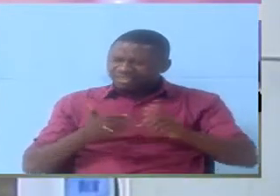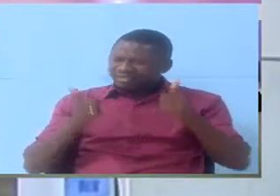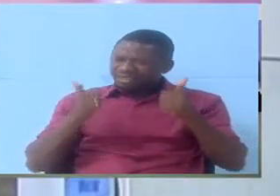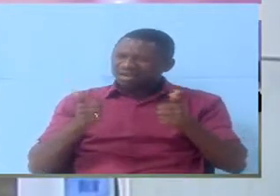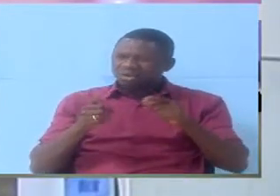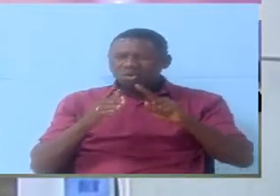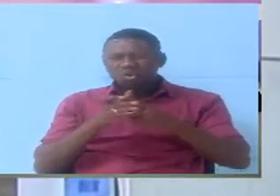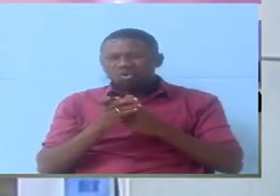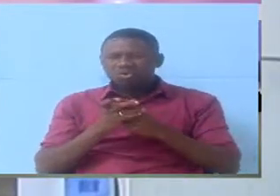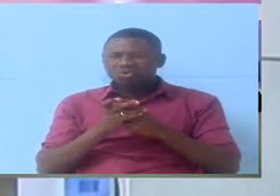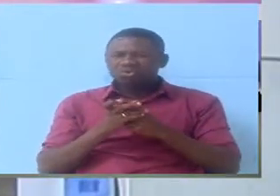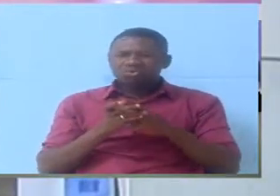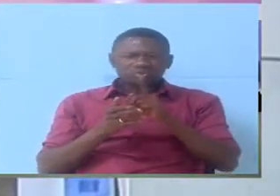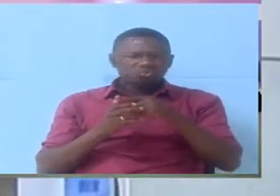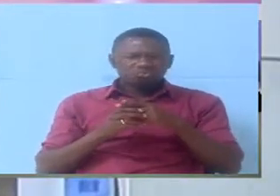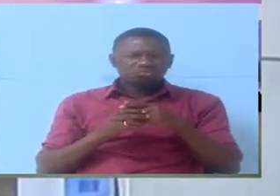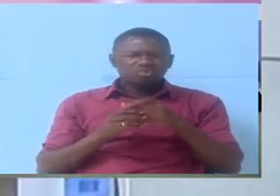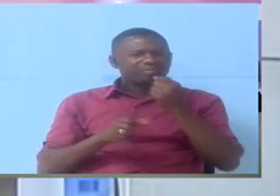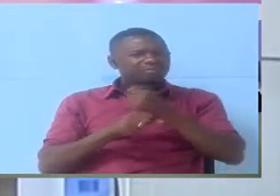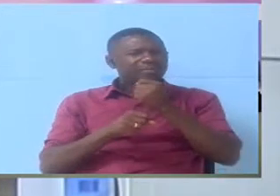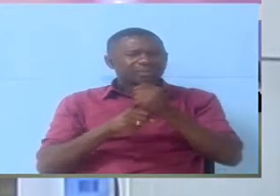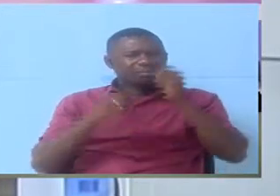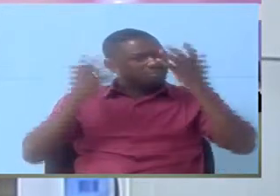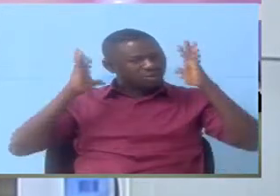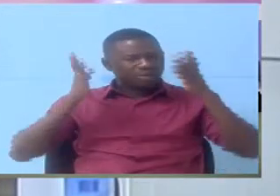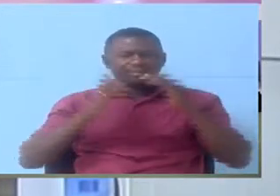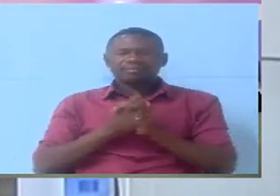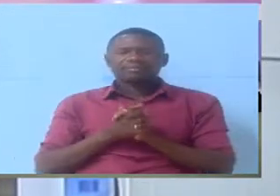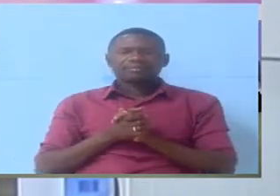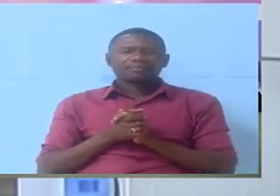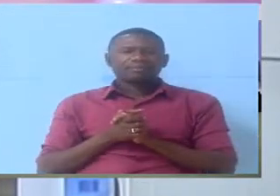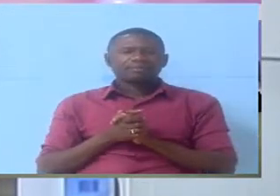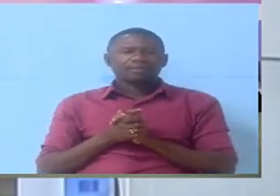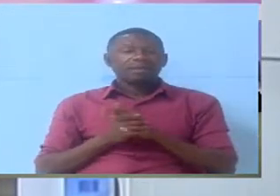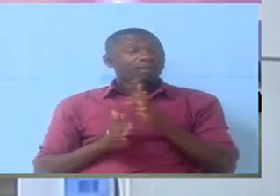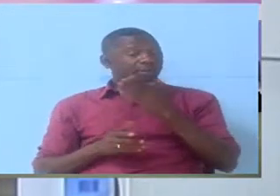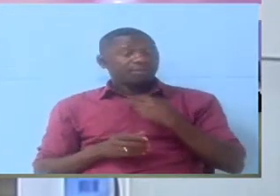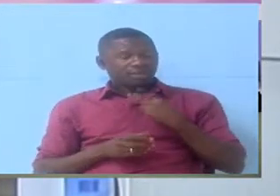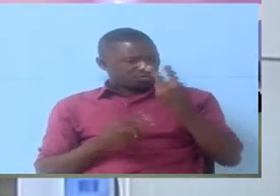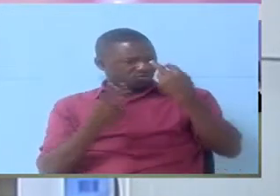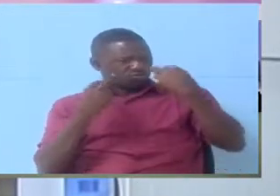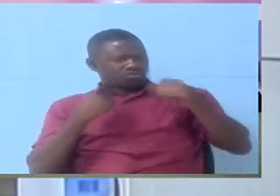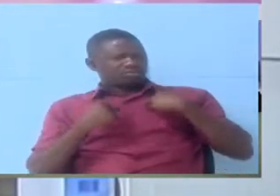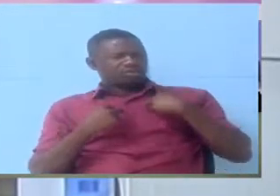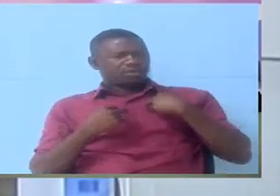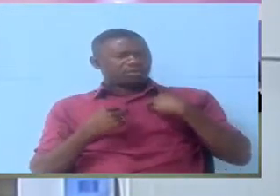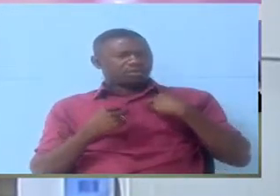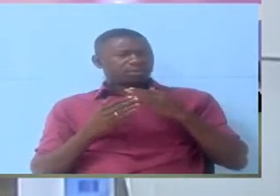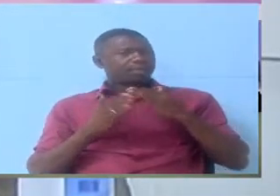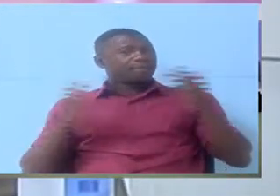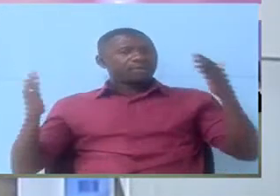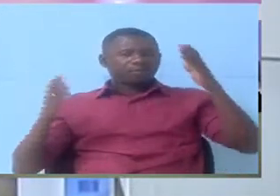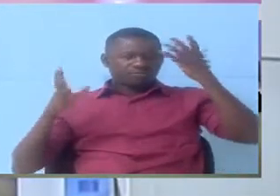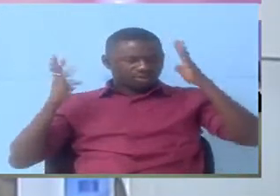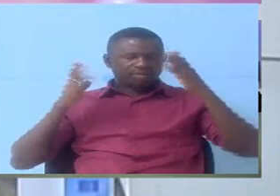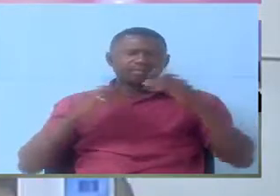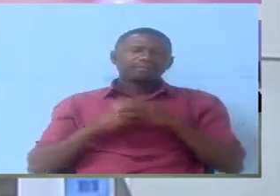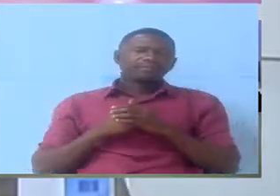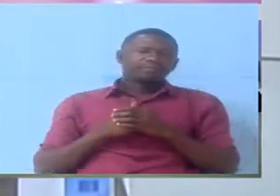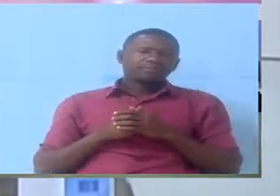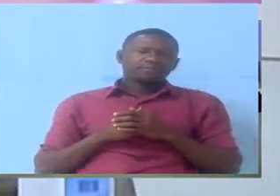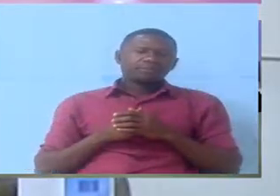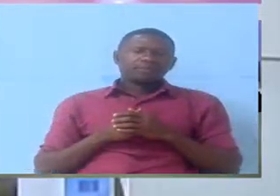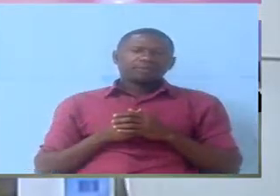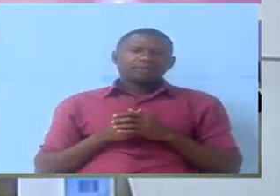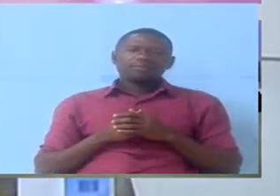as a big problem. Because I also had no iota of